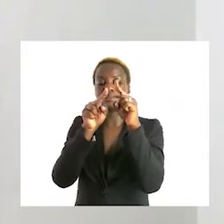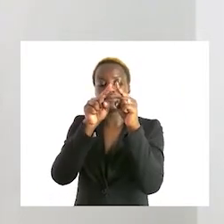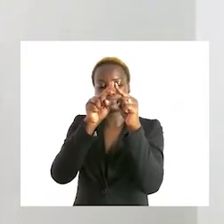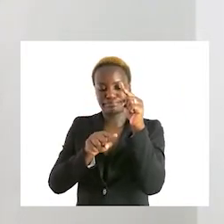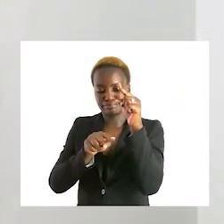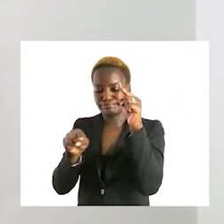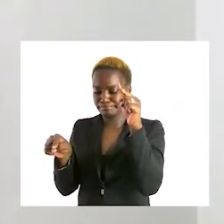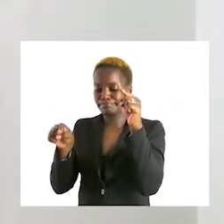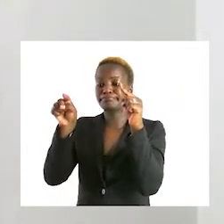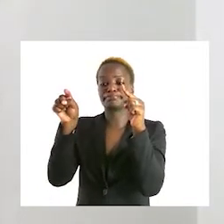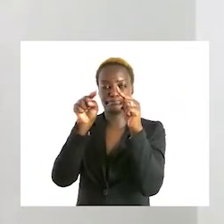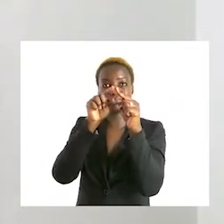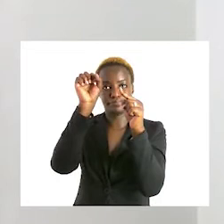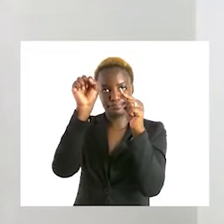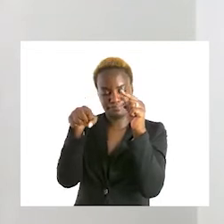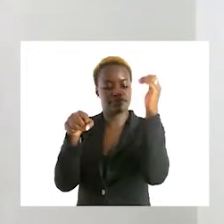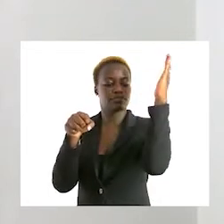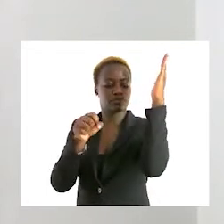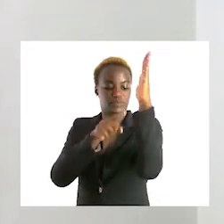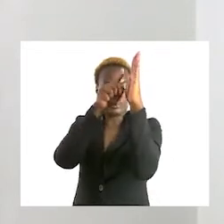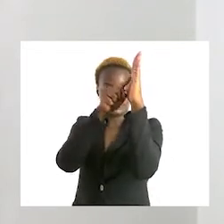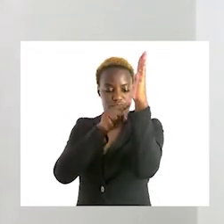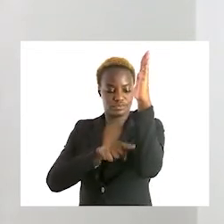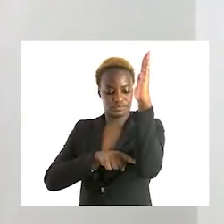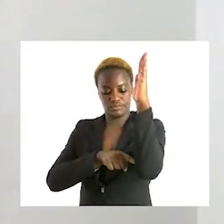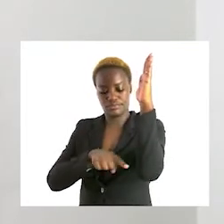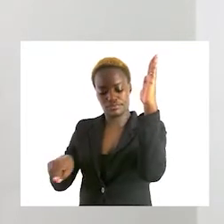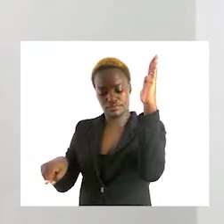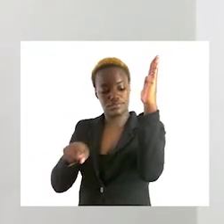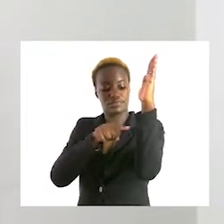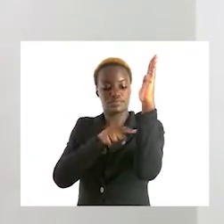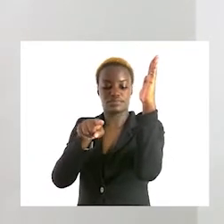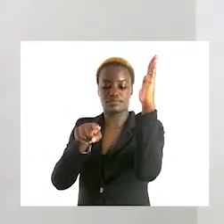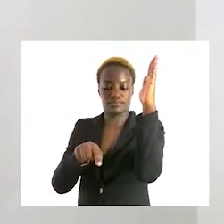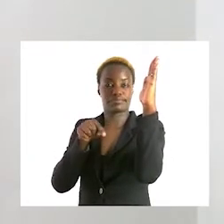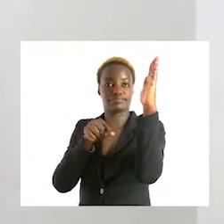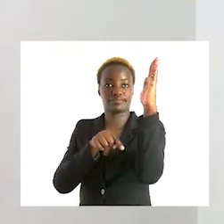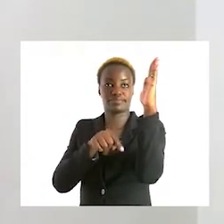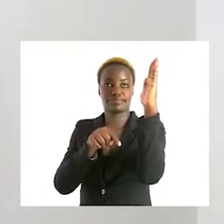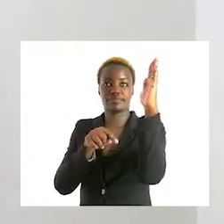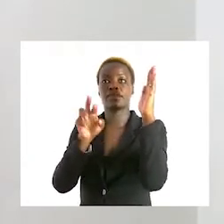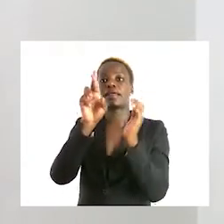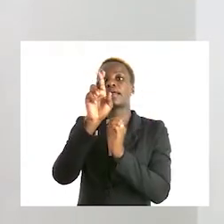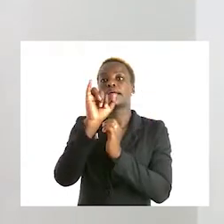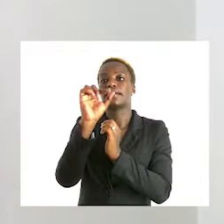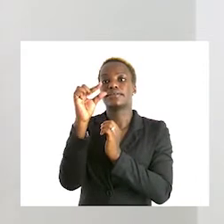two lines, this one is called the right angle. So let's quickly go back to our